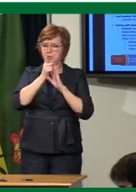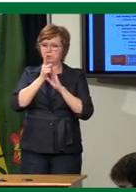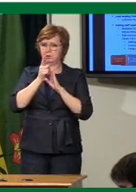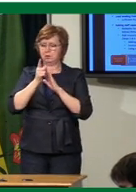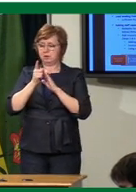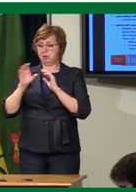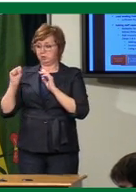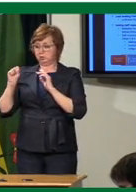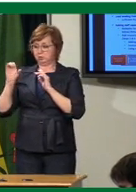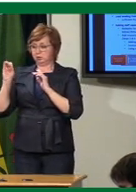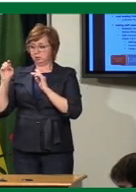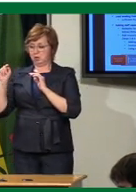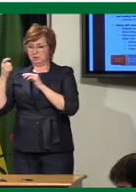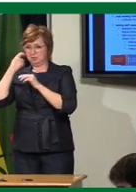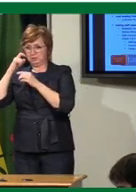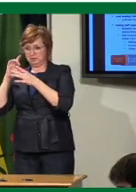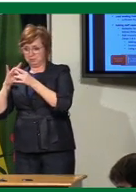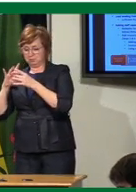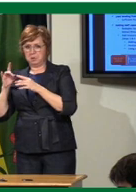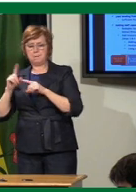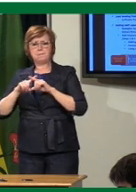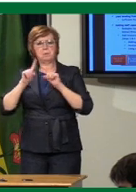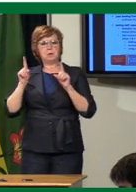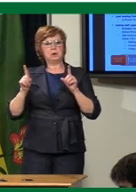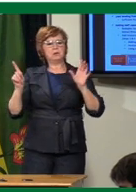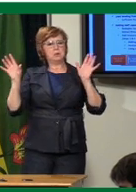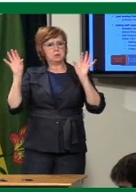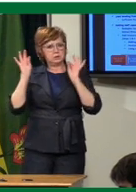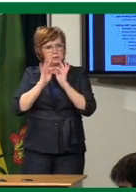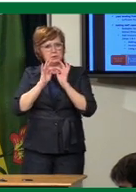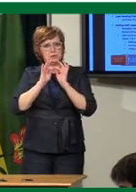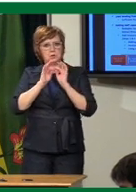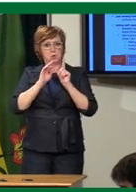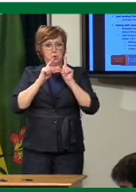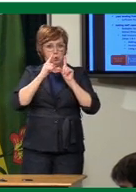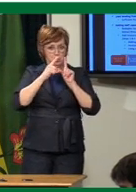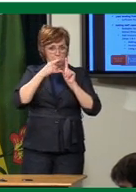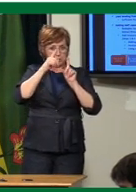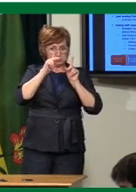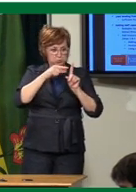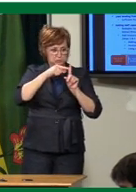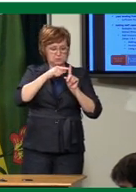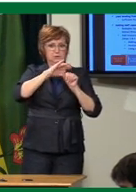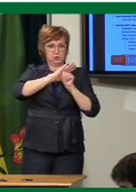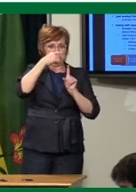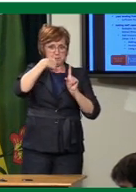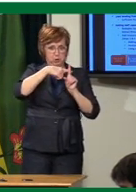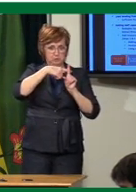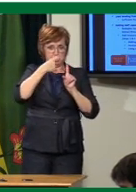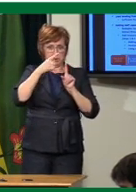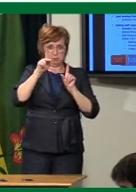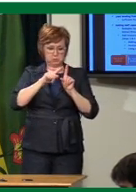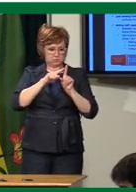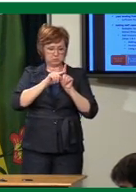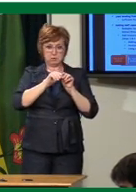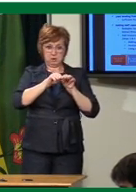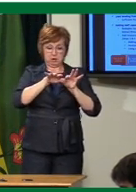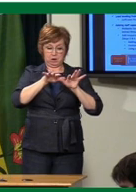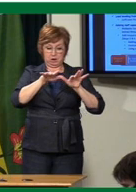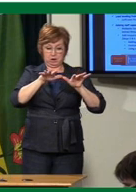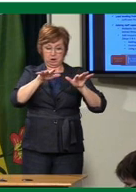of this in his opening remarks. Every single positive case creates hours and hours of work for our team at various steps throughout